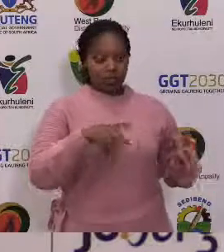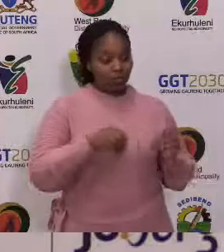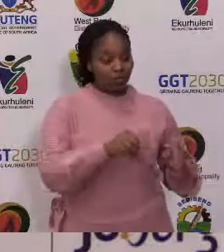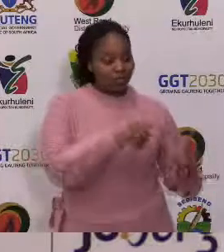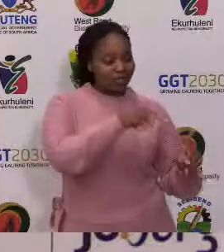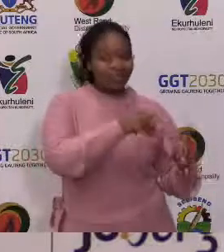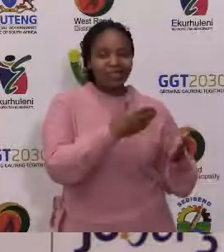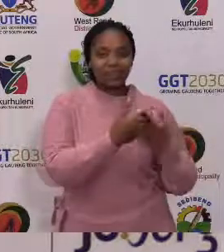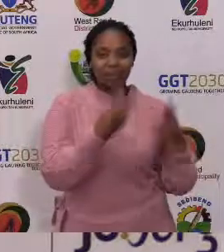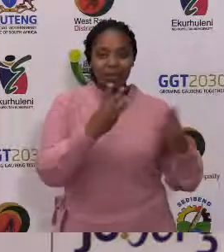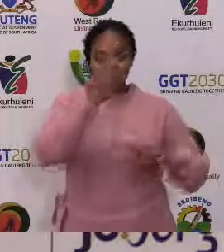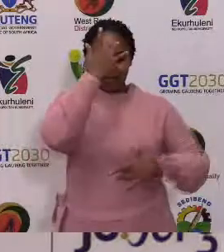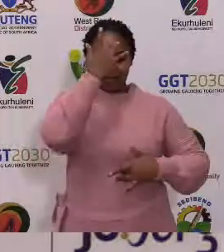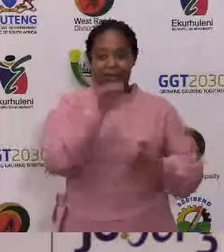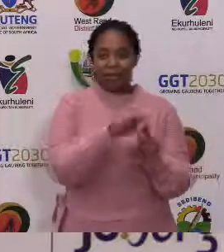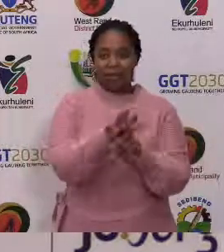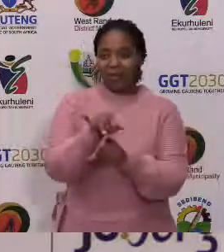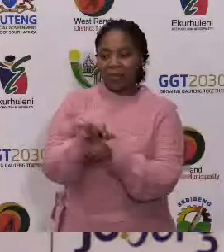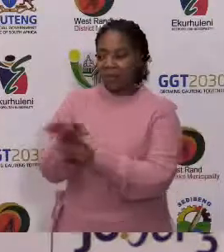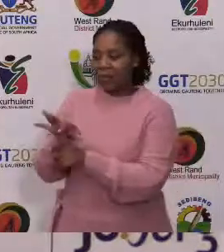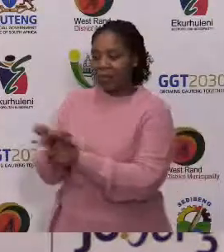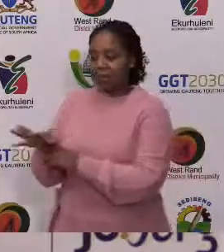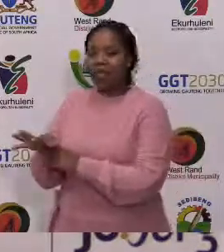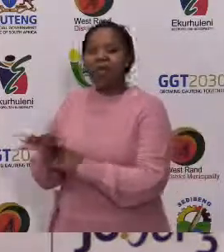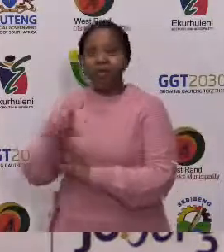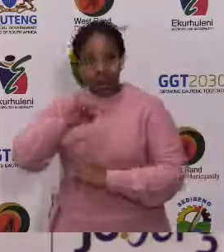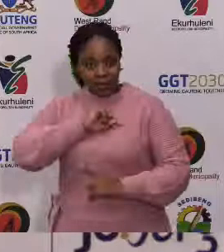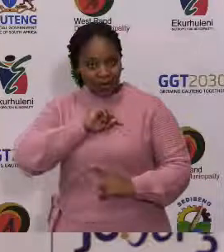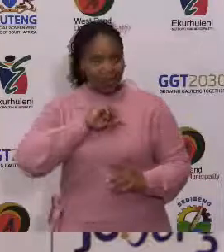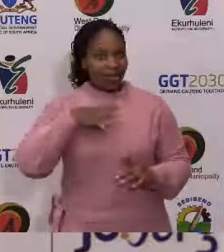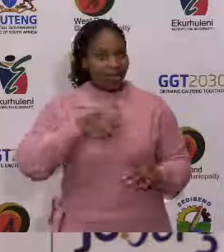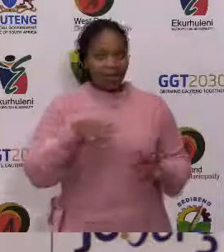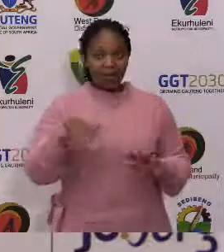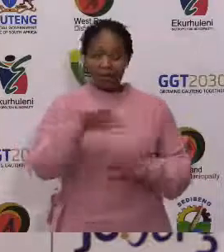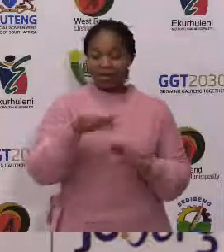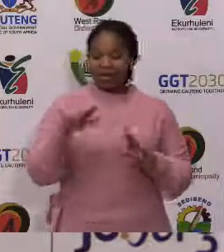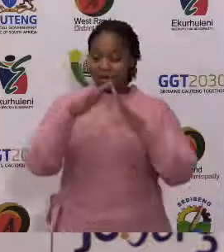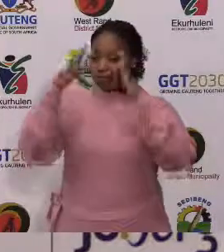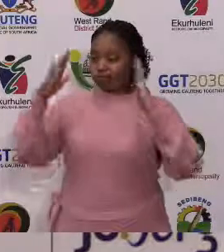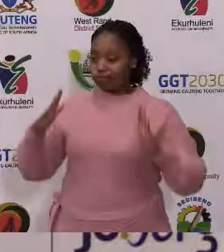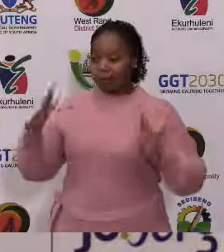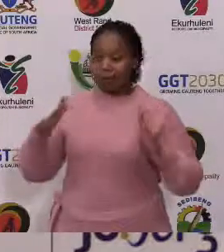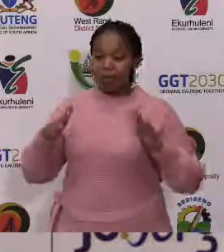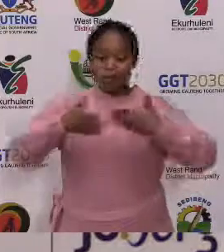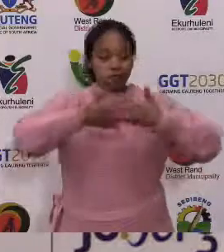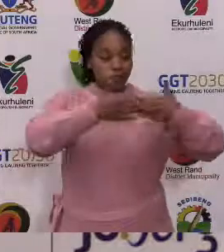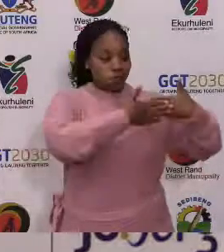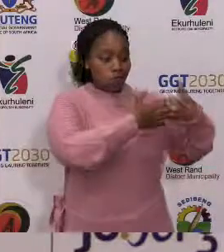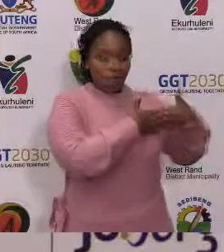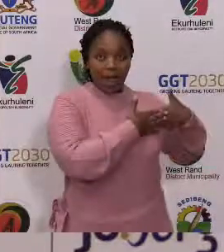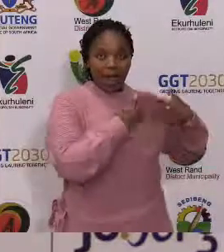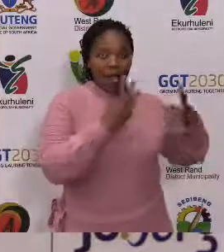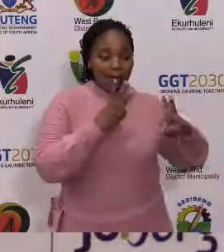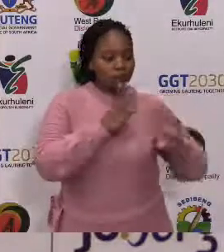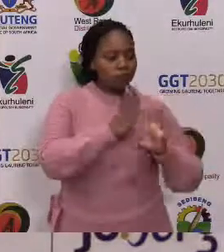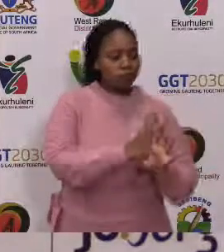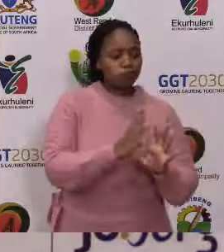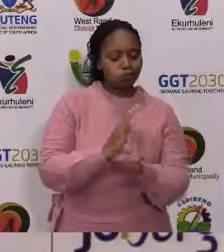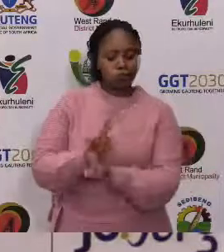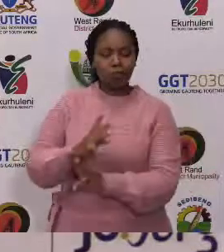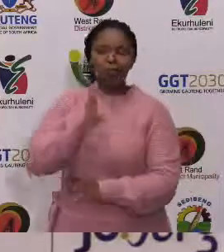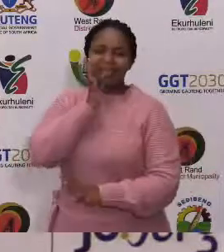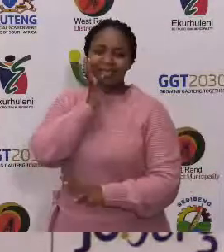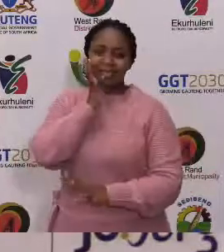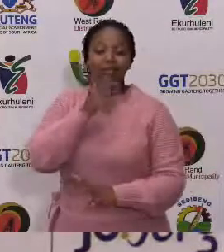It's looking for opportunities where the places are closed in. So we really, and the team